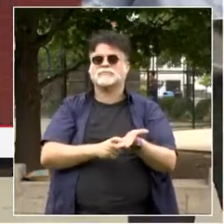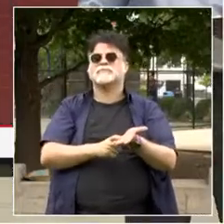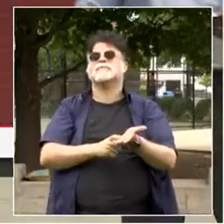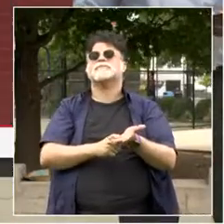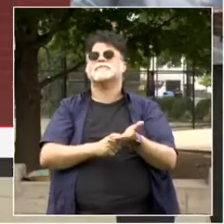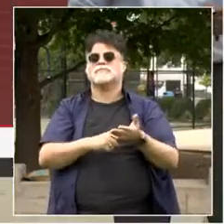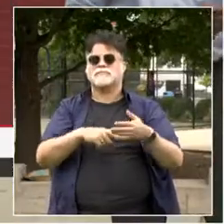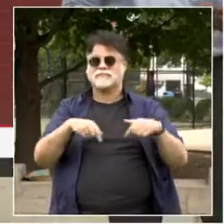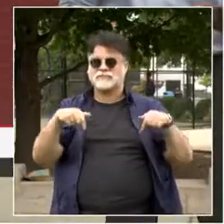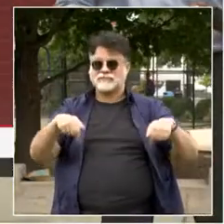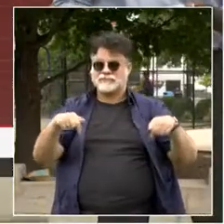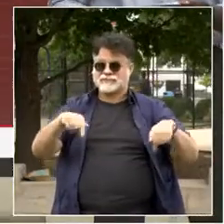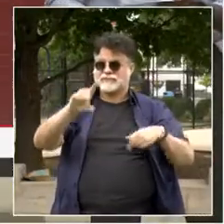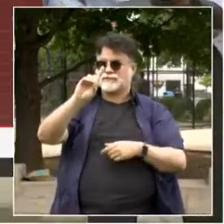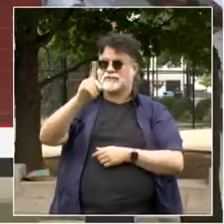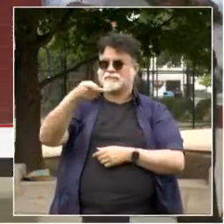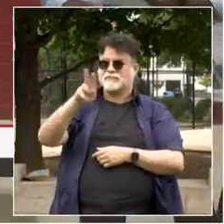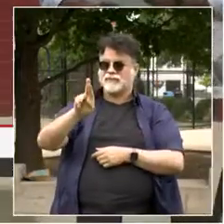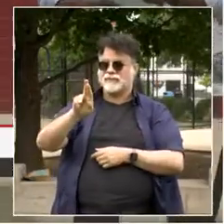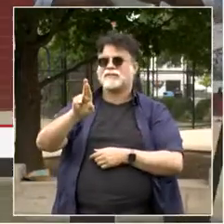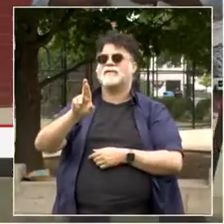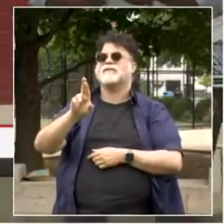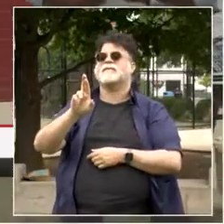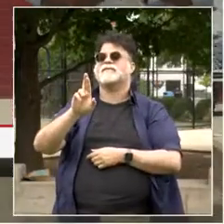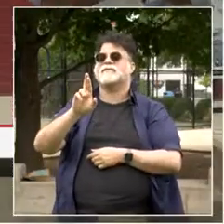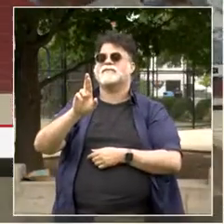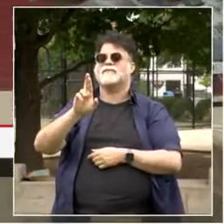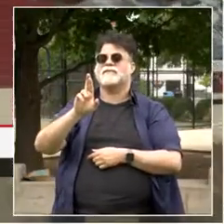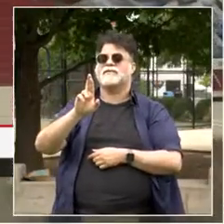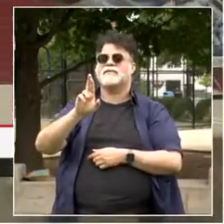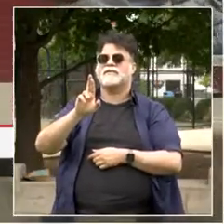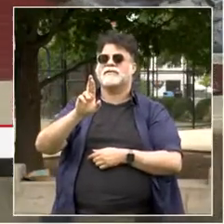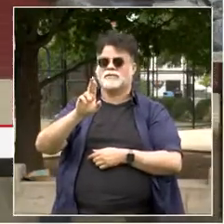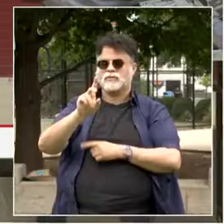Delano Hunter, and the Director of DGS, Keith Anderson.